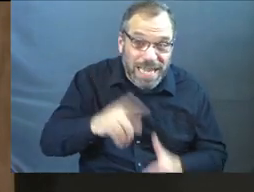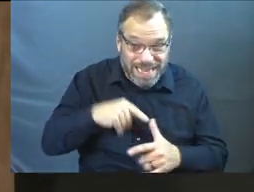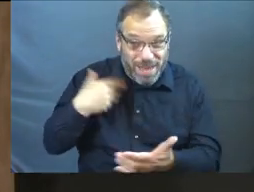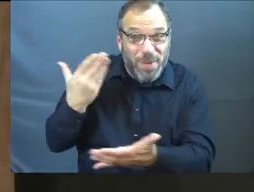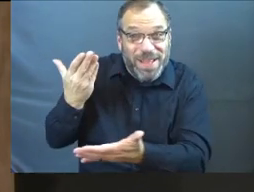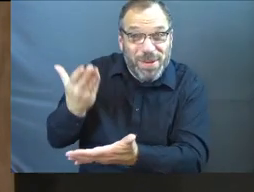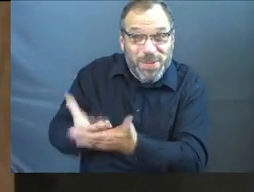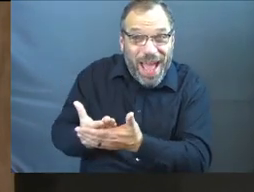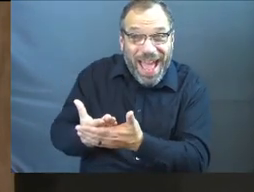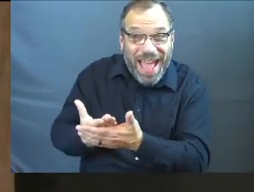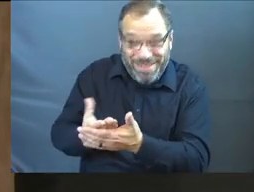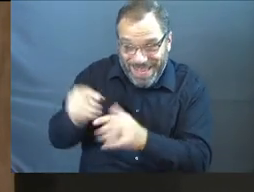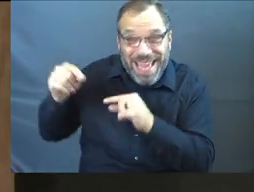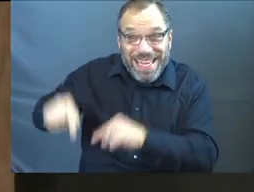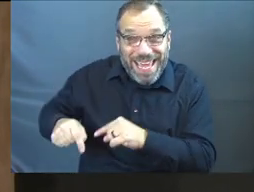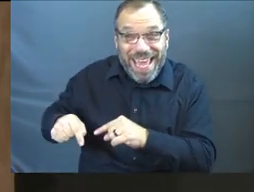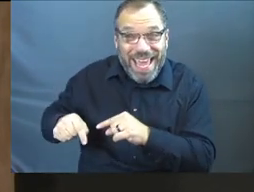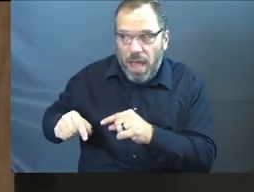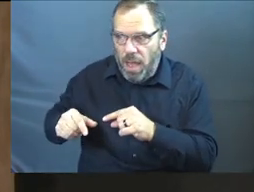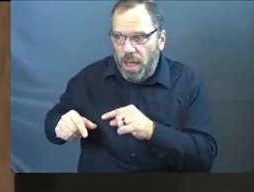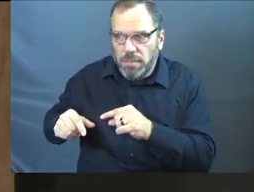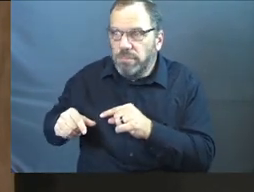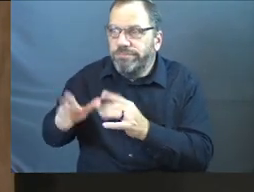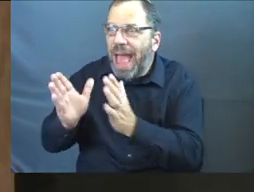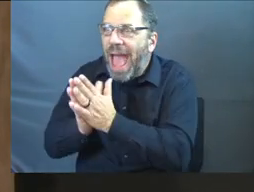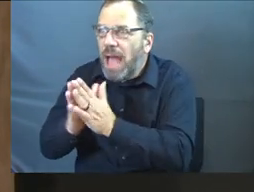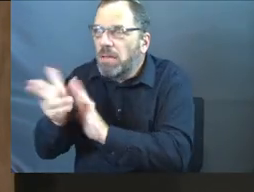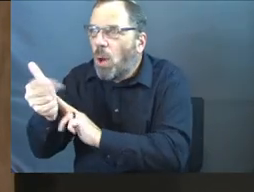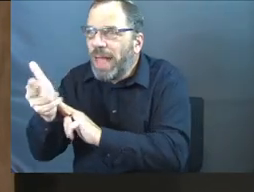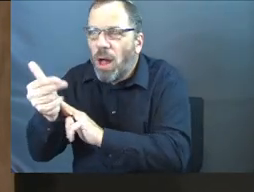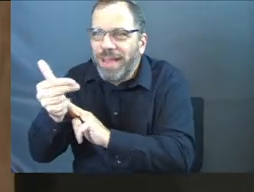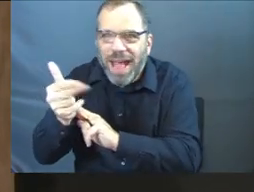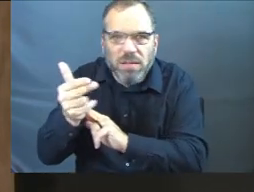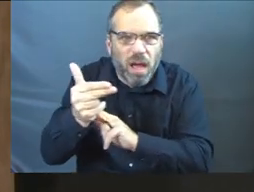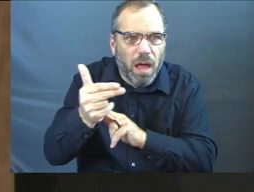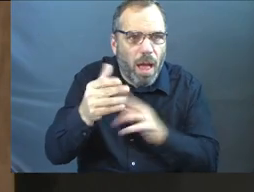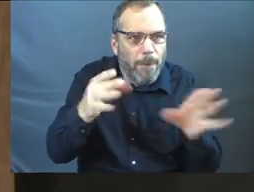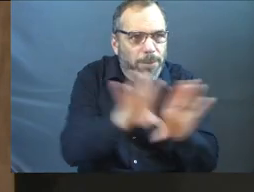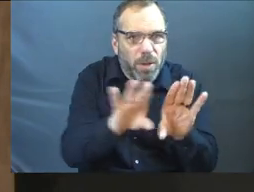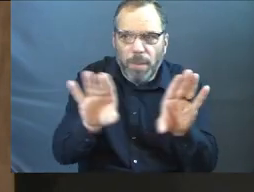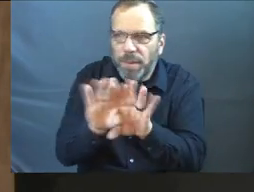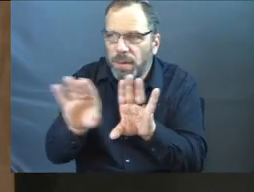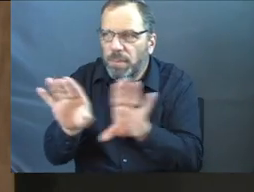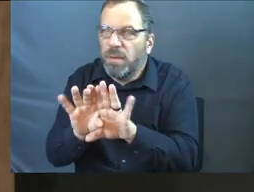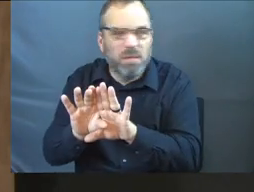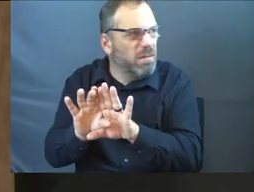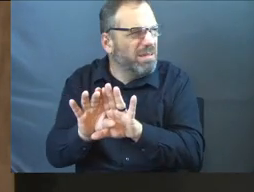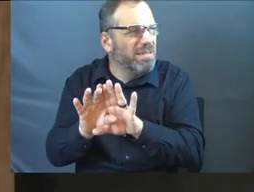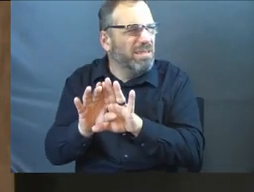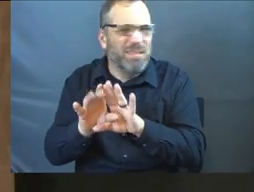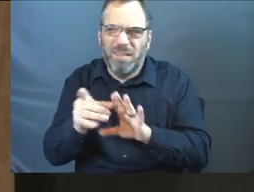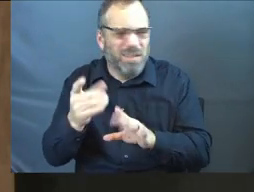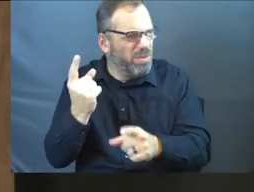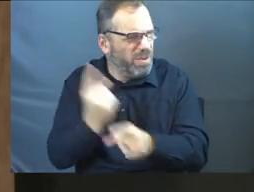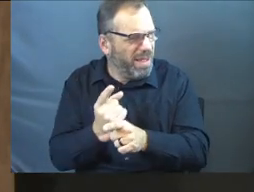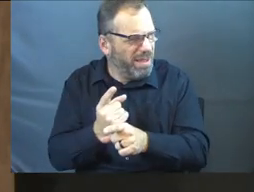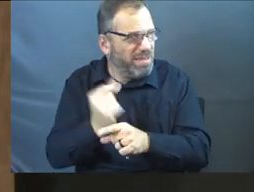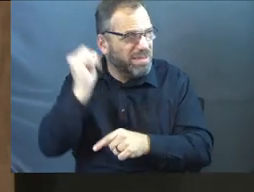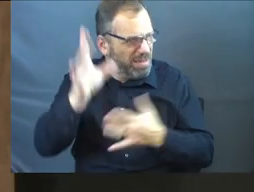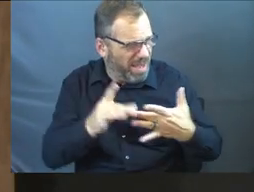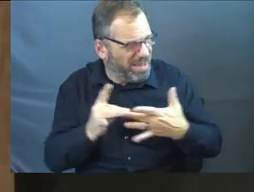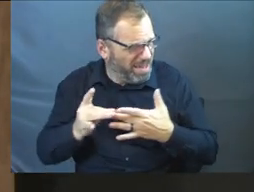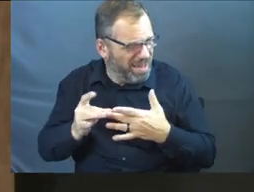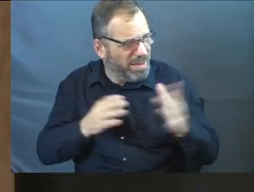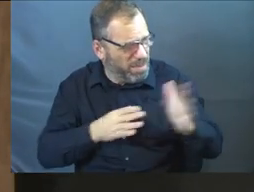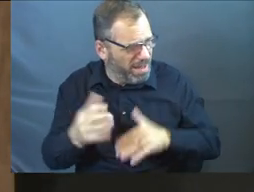get to the place where you're told you need to go, and everybody's like, there's no room for you. It's like, are we really in God's will? Are we doing the right thing? Is